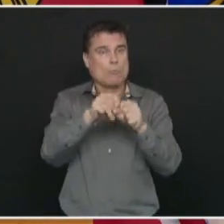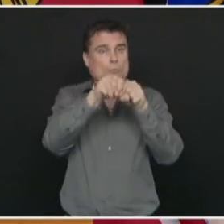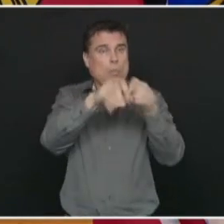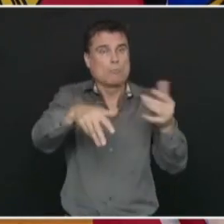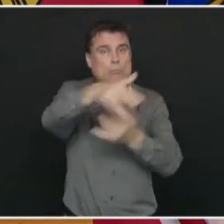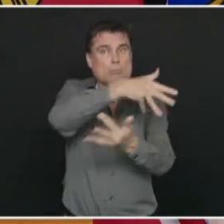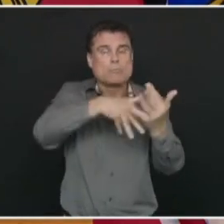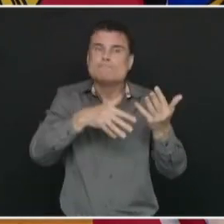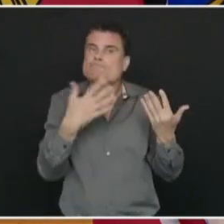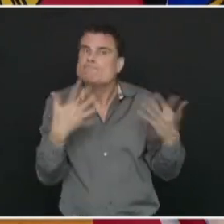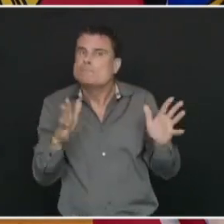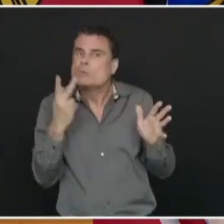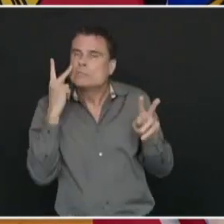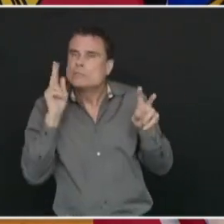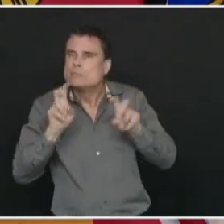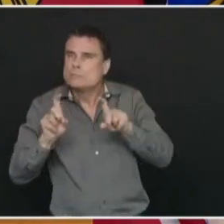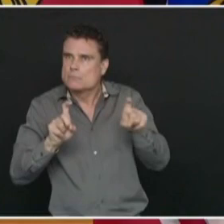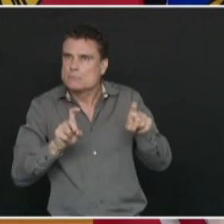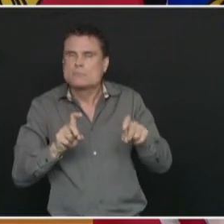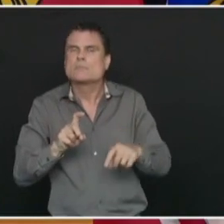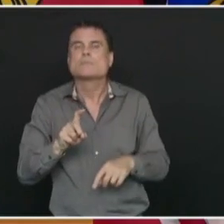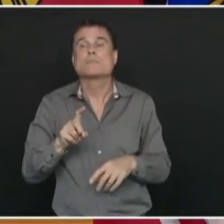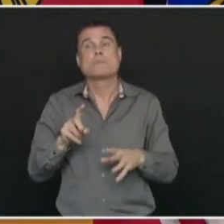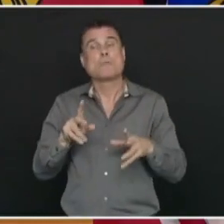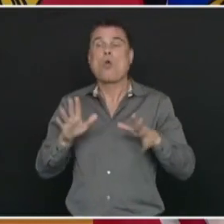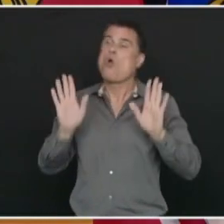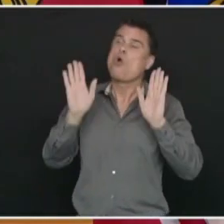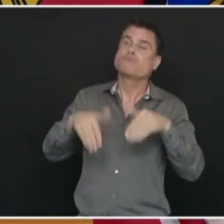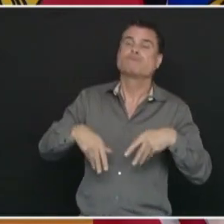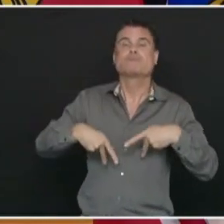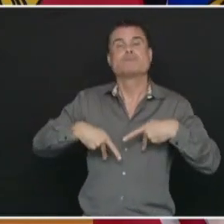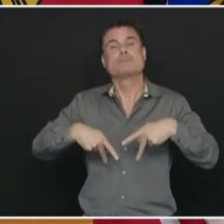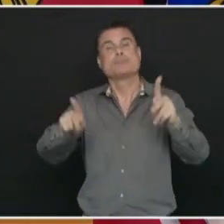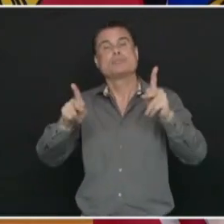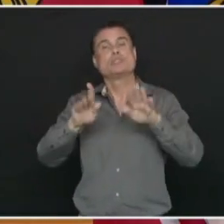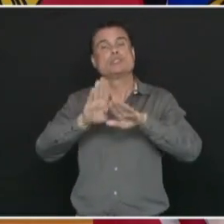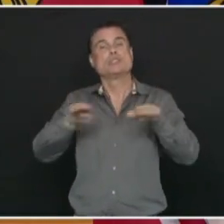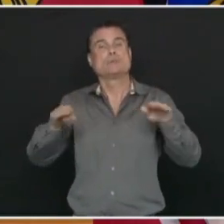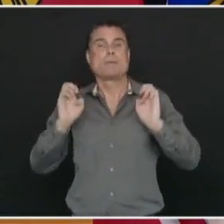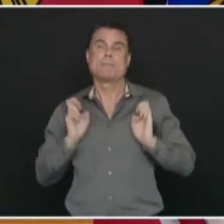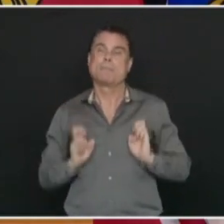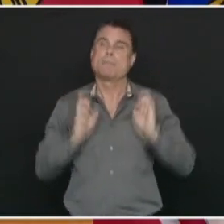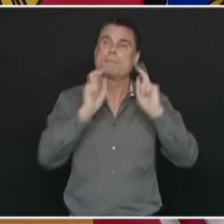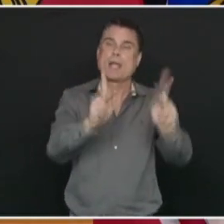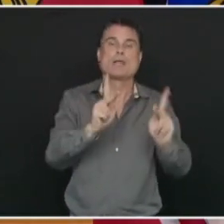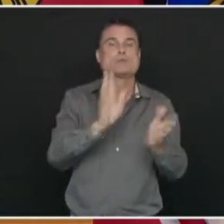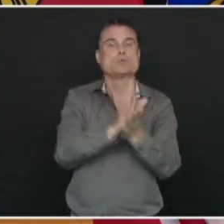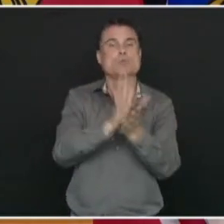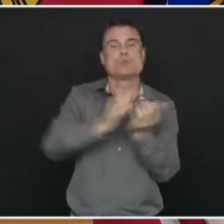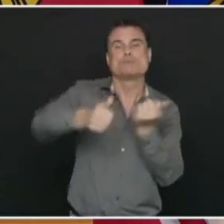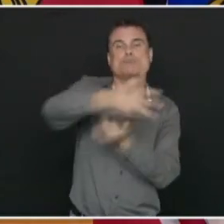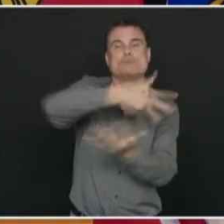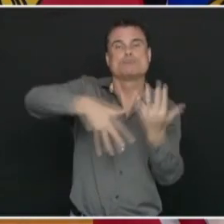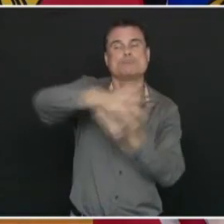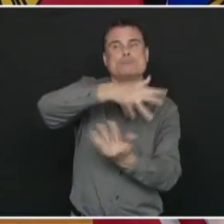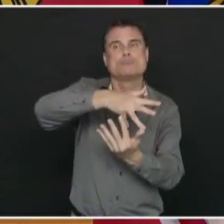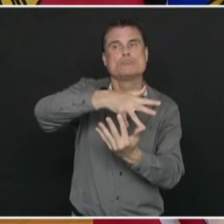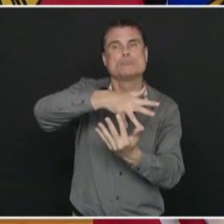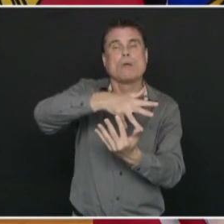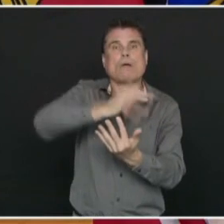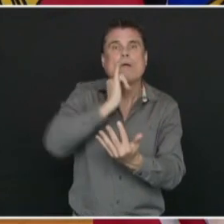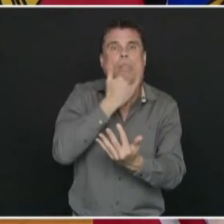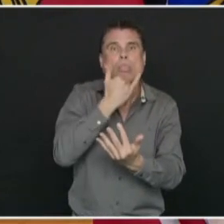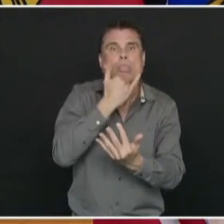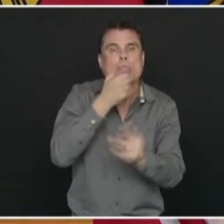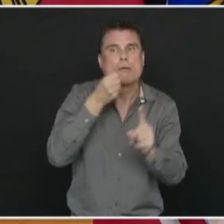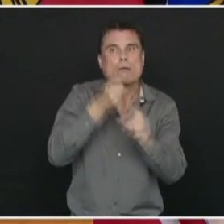be things like physical distancing, things like hand washing that are not going to change. So how do we do that in the best possible way in our